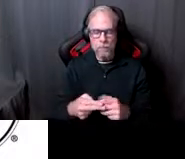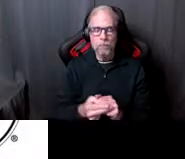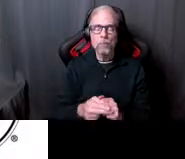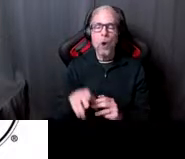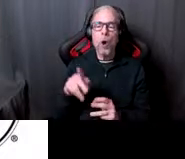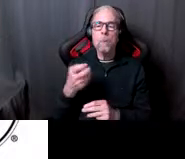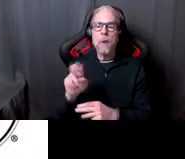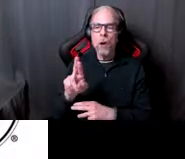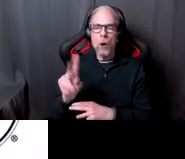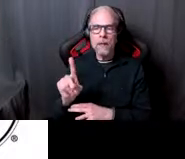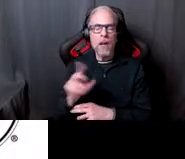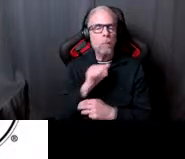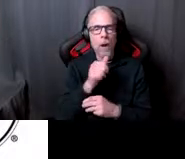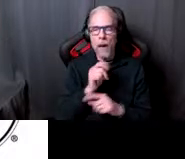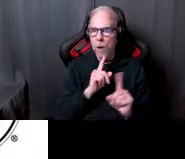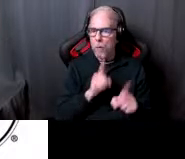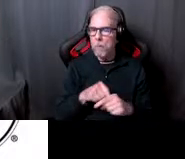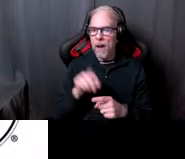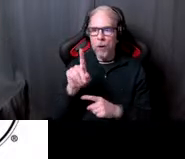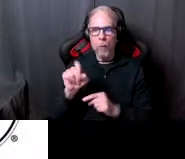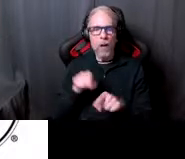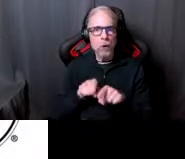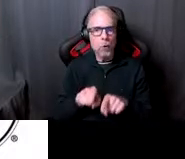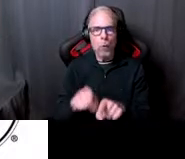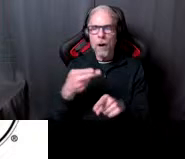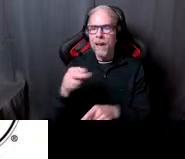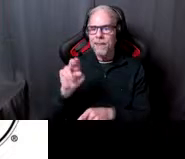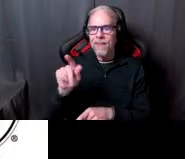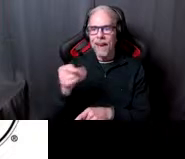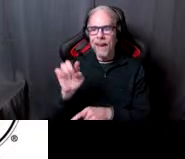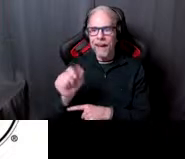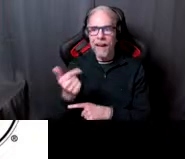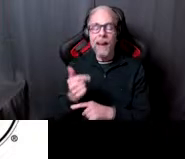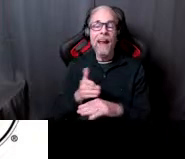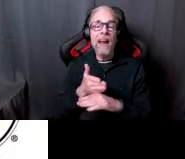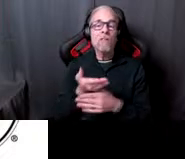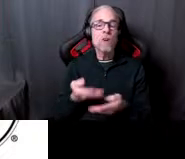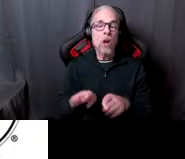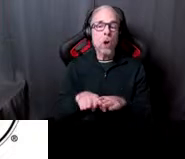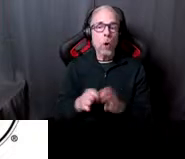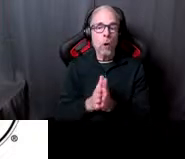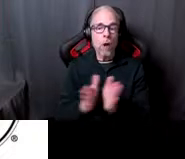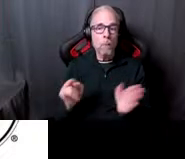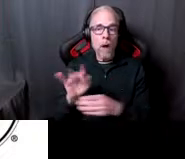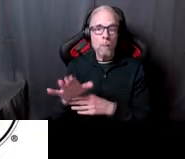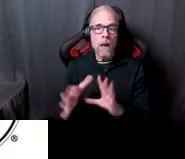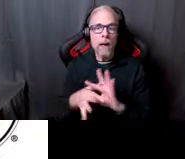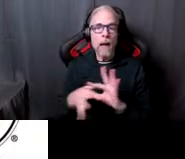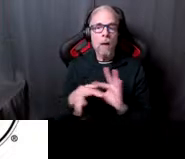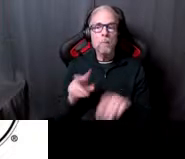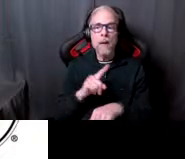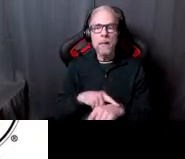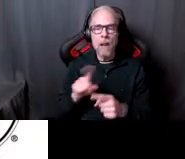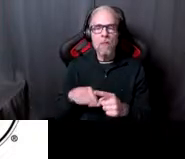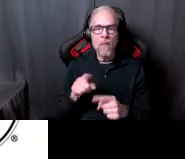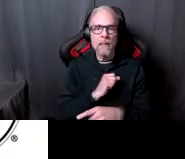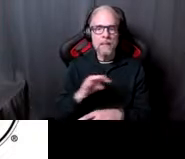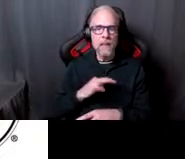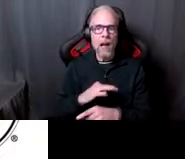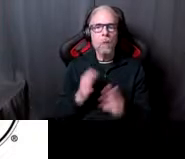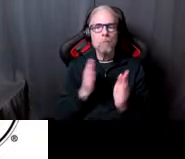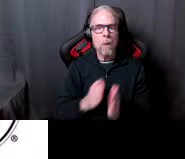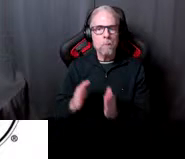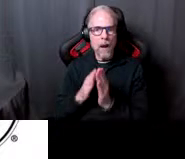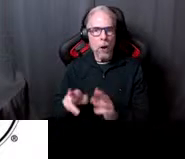OPRD will not respond to questions during this hearing. After the close of the public comment period, staff will prepare a report to